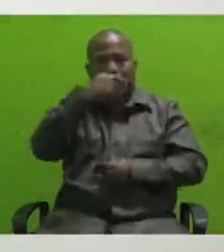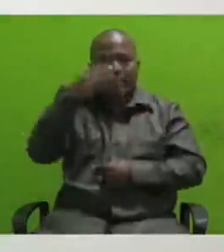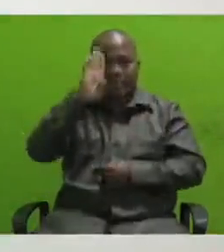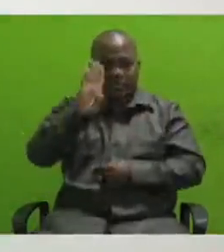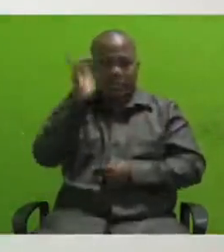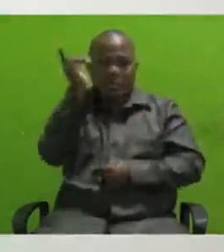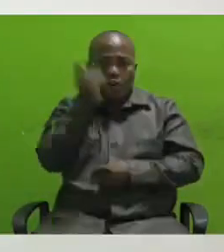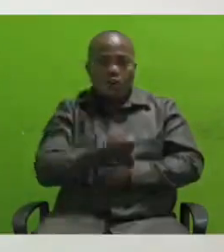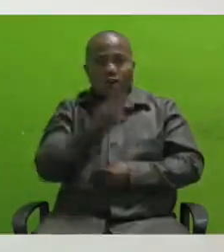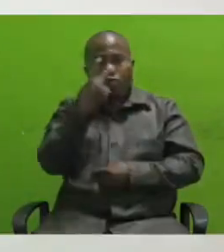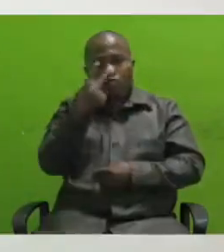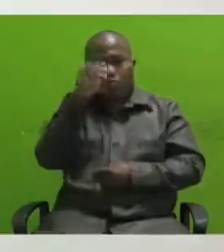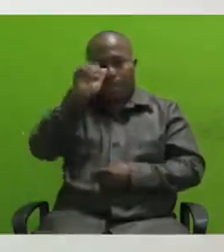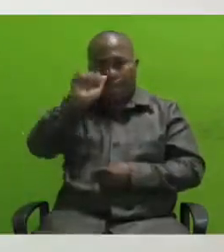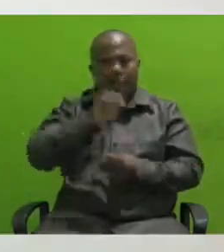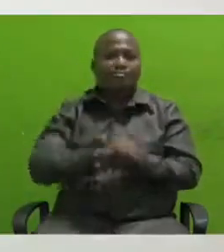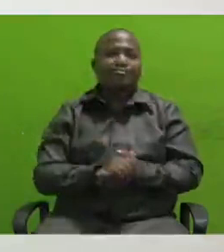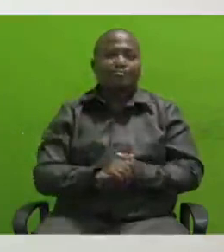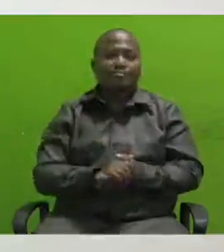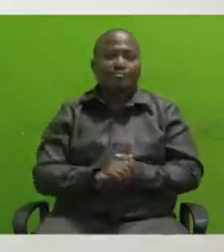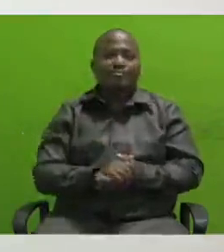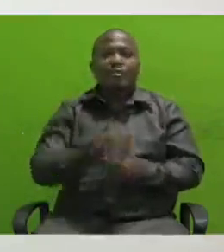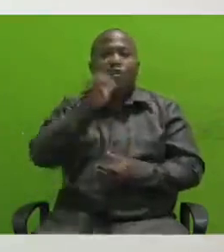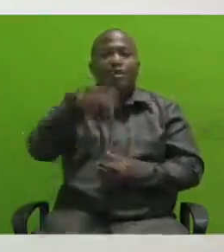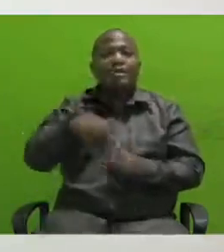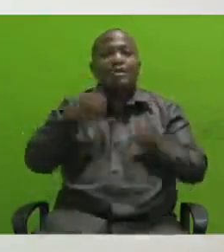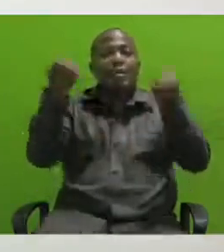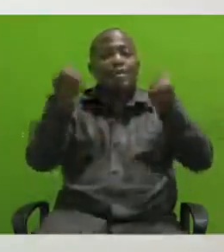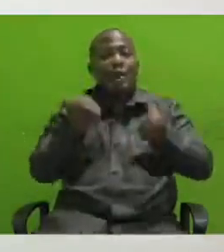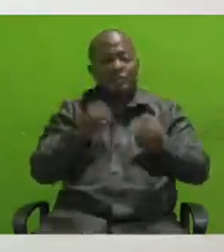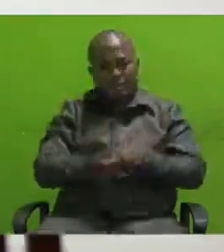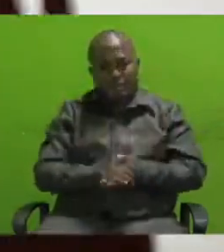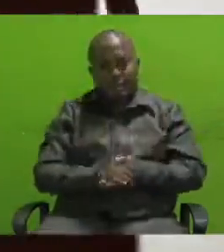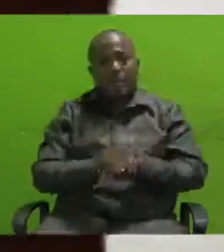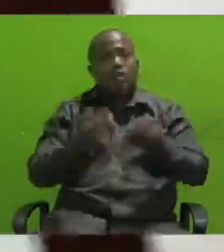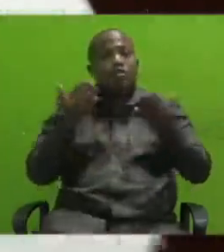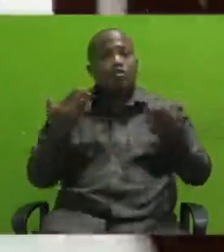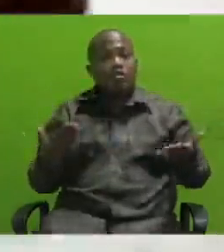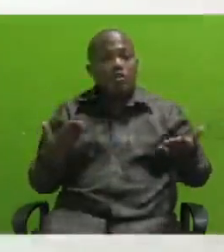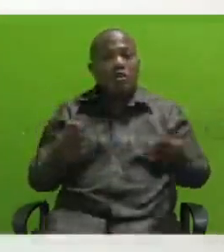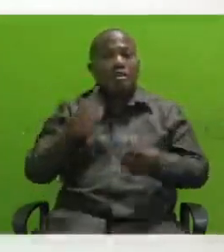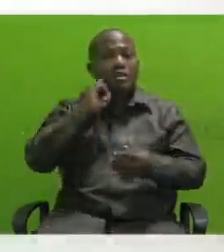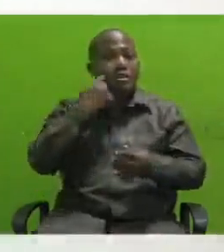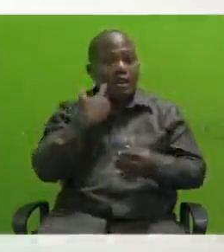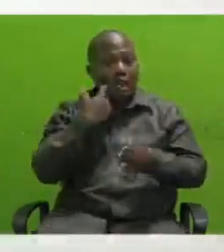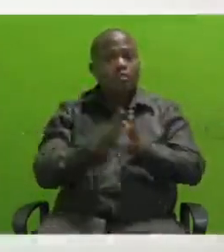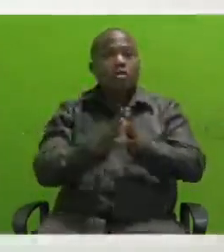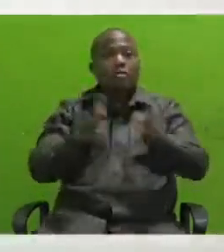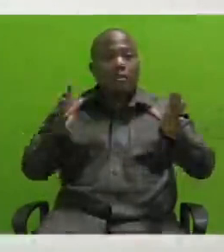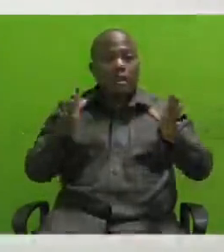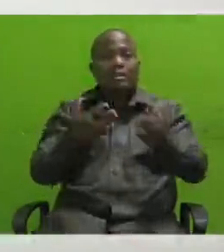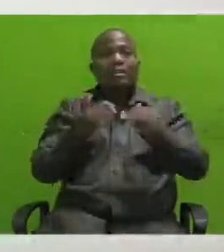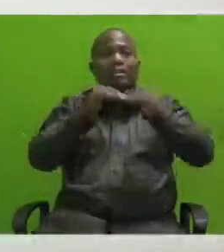over 2a, which is perfect square. So if you try to expand, you're going to have the same value